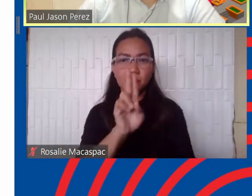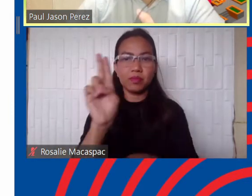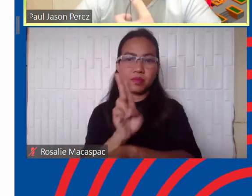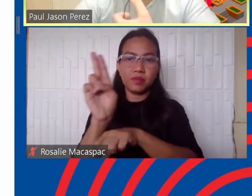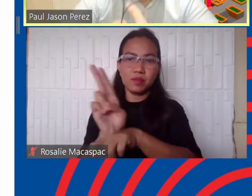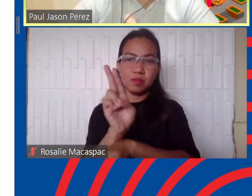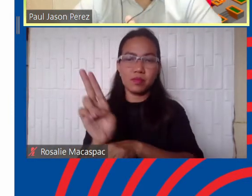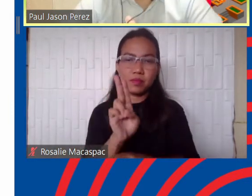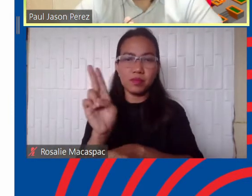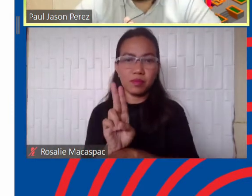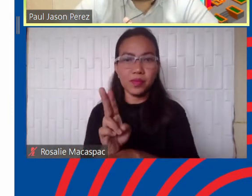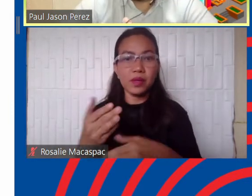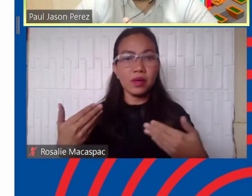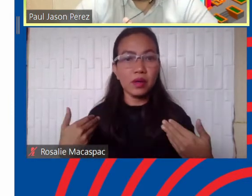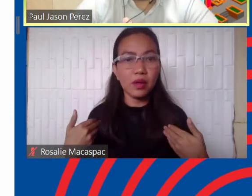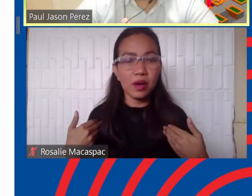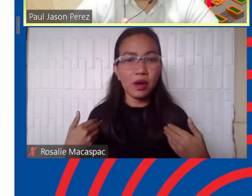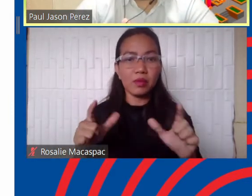There is the